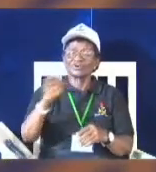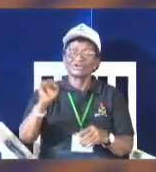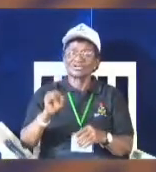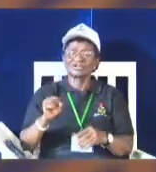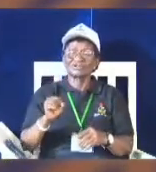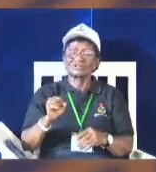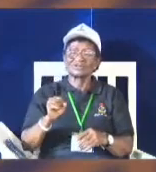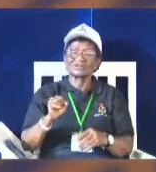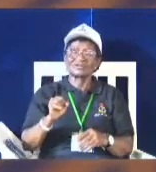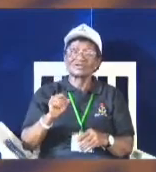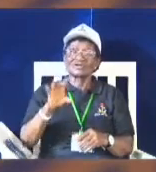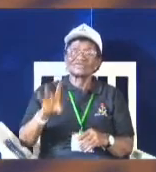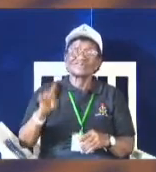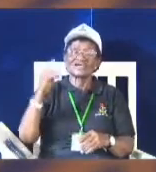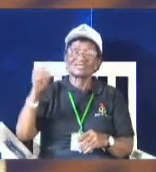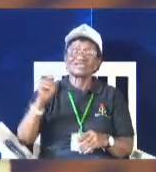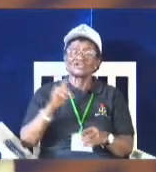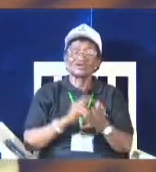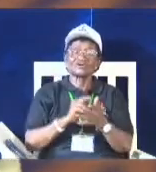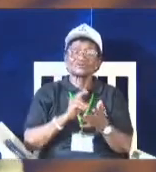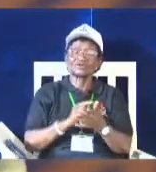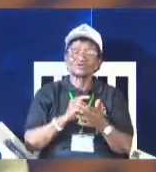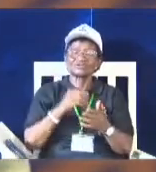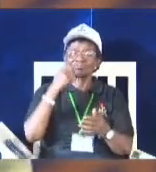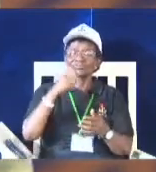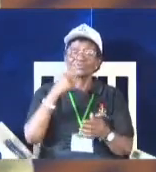You find a doctor smoking.